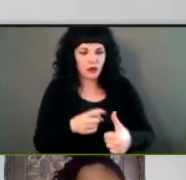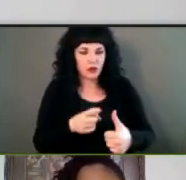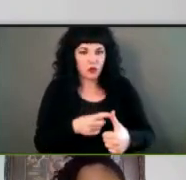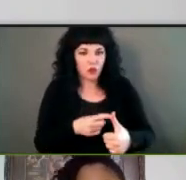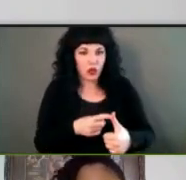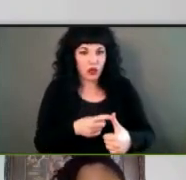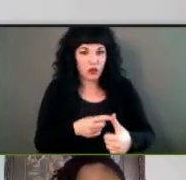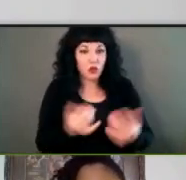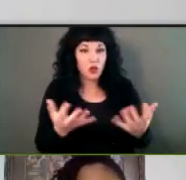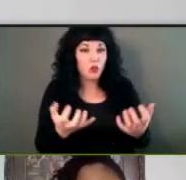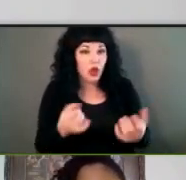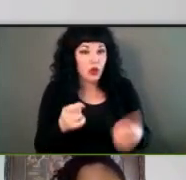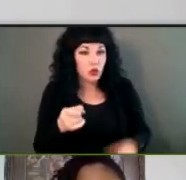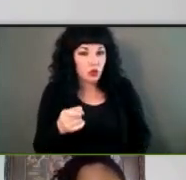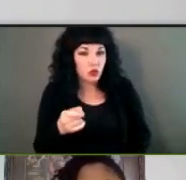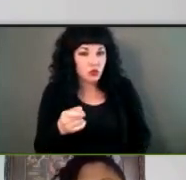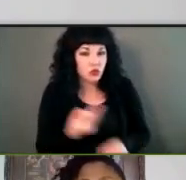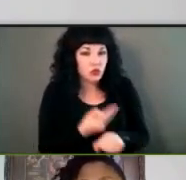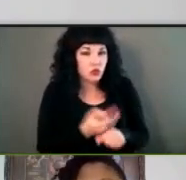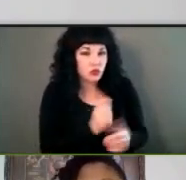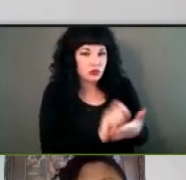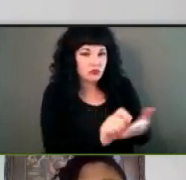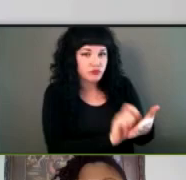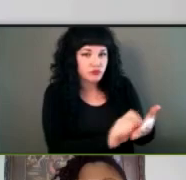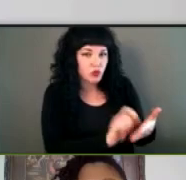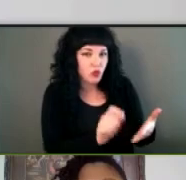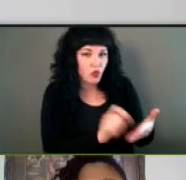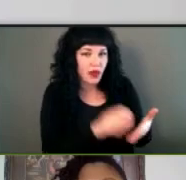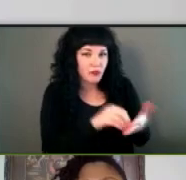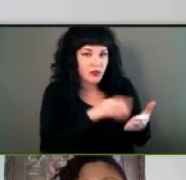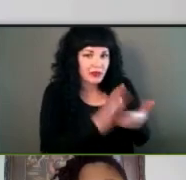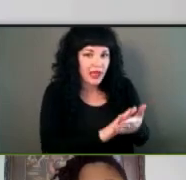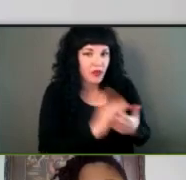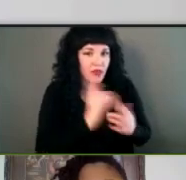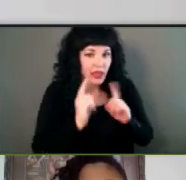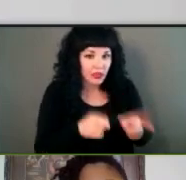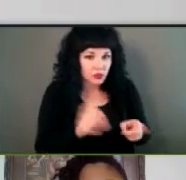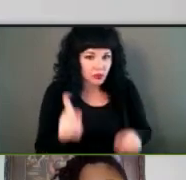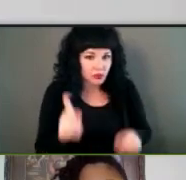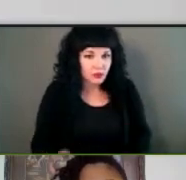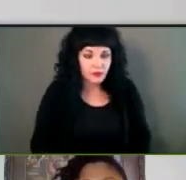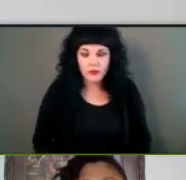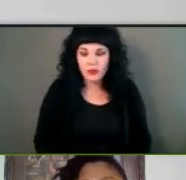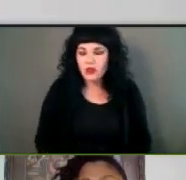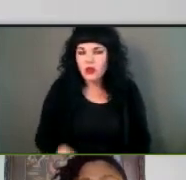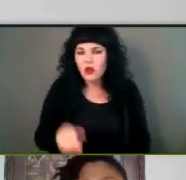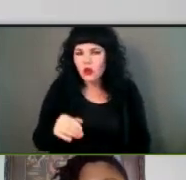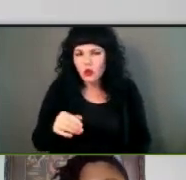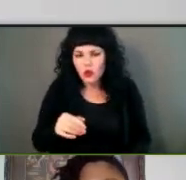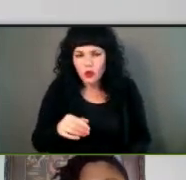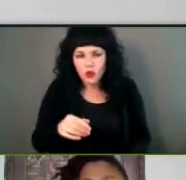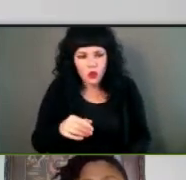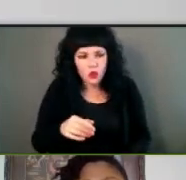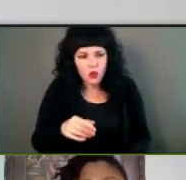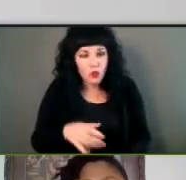to yourself. What would it cost you to